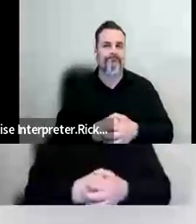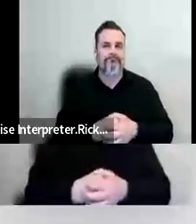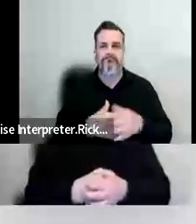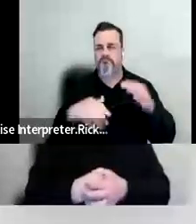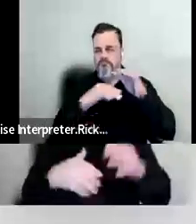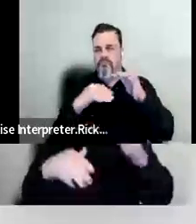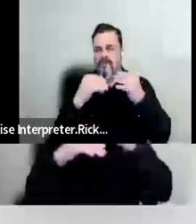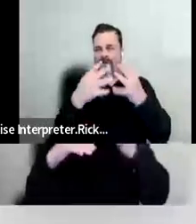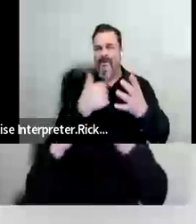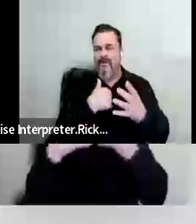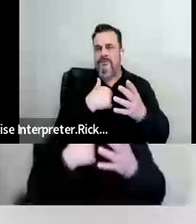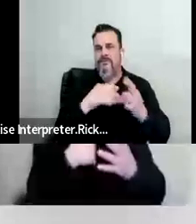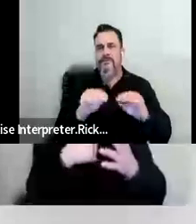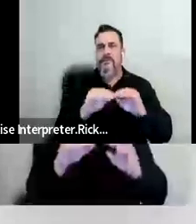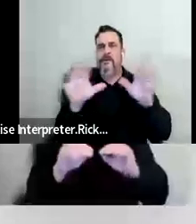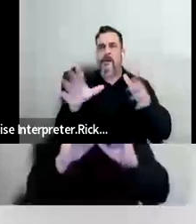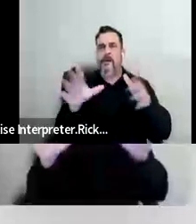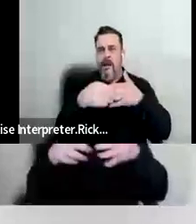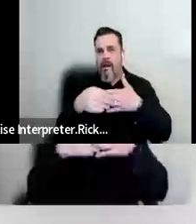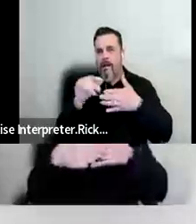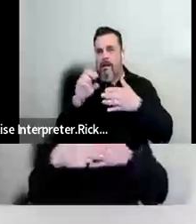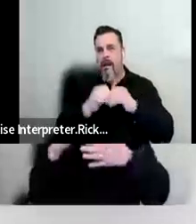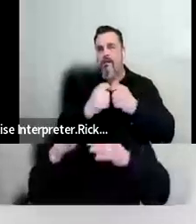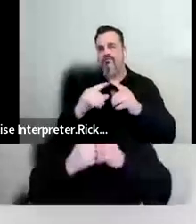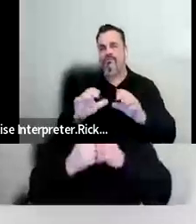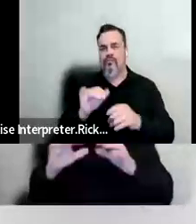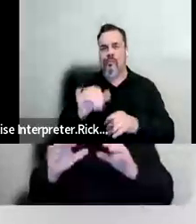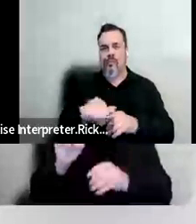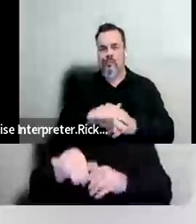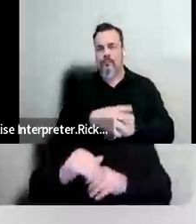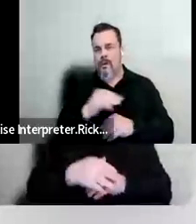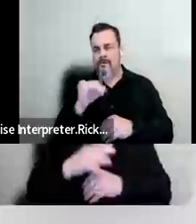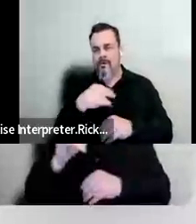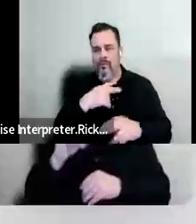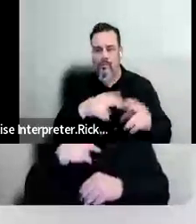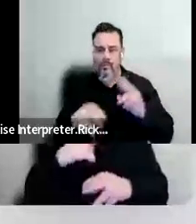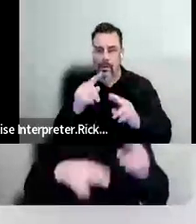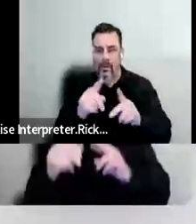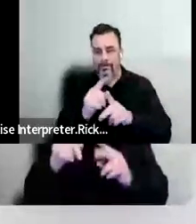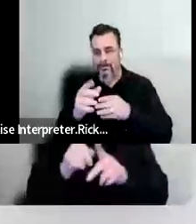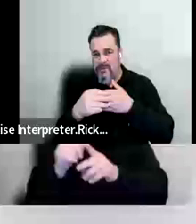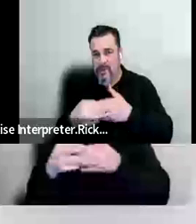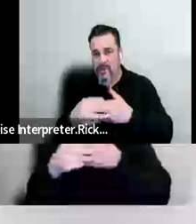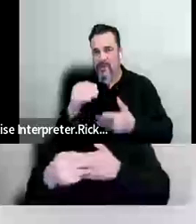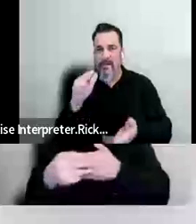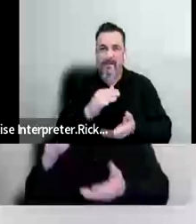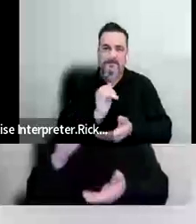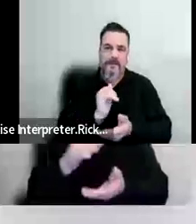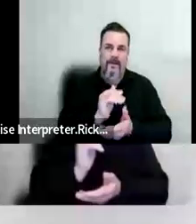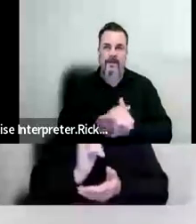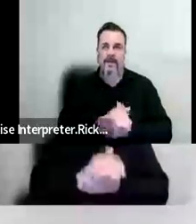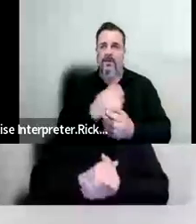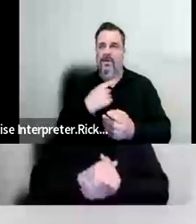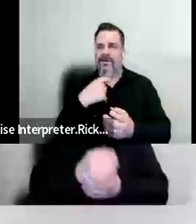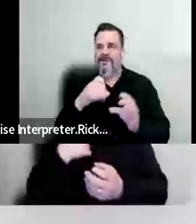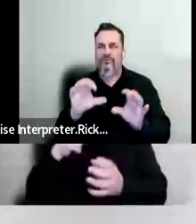basically giving us really clear guidelines on how to do that. And if we look at it as guidance and less like, we need to